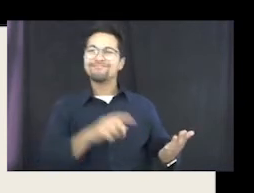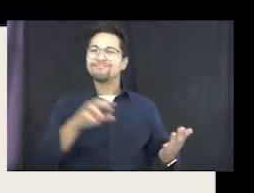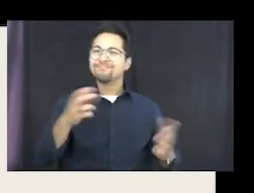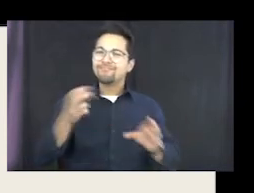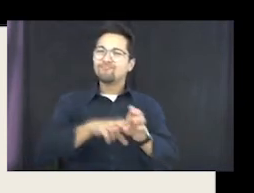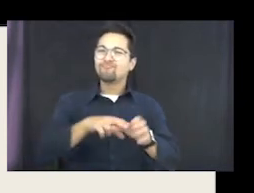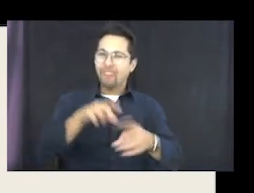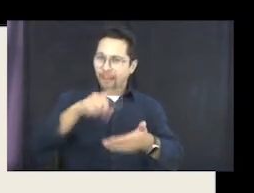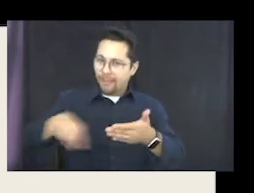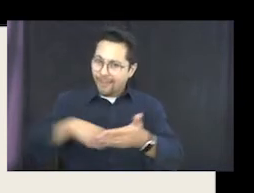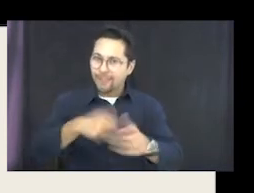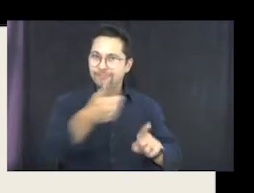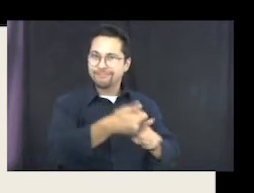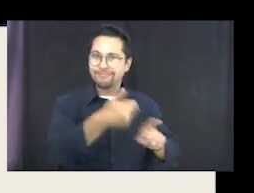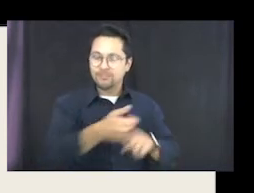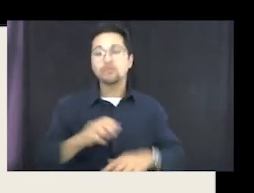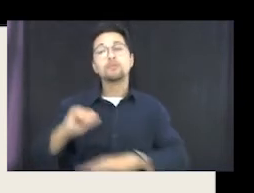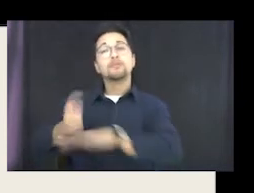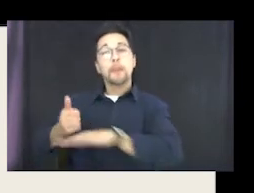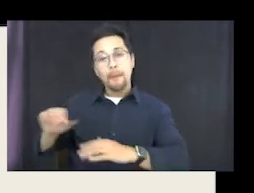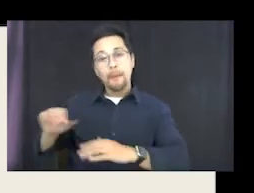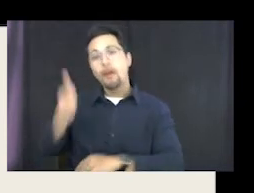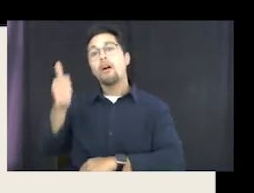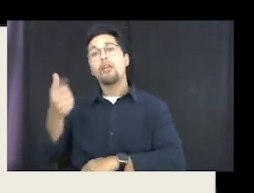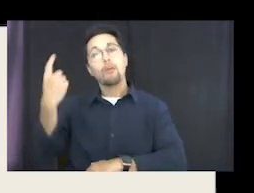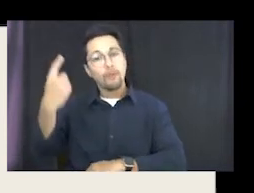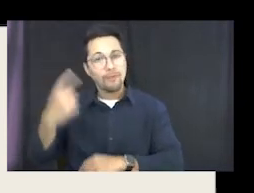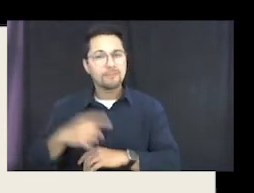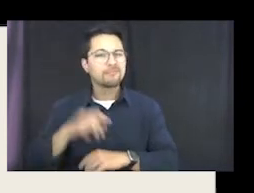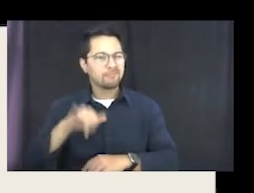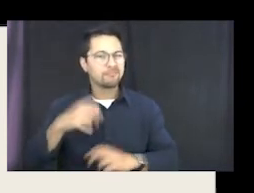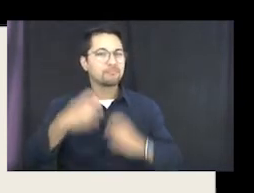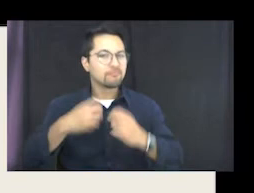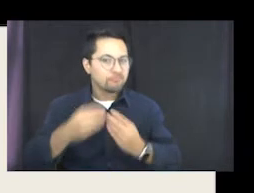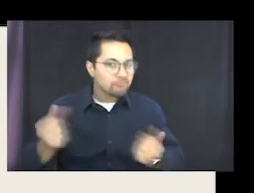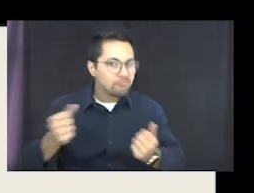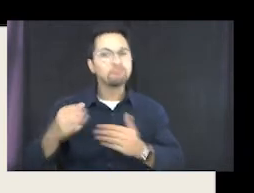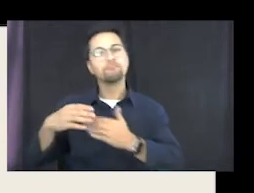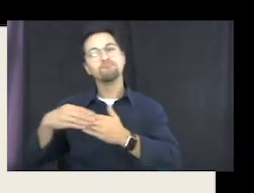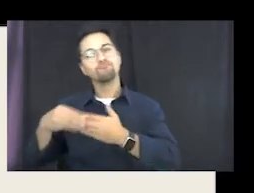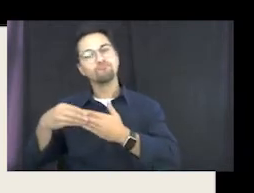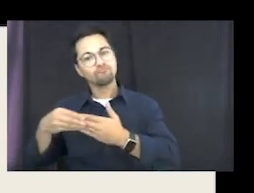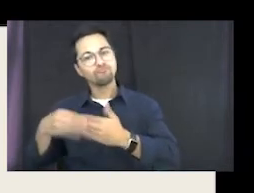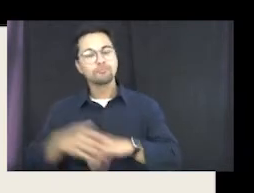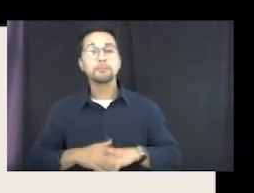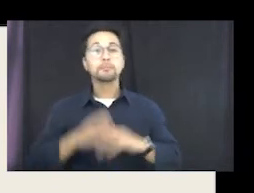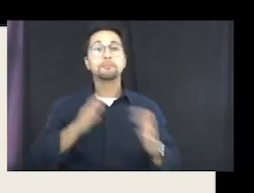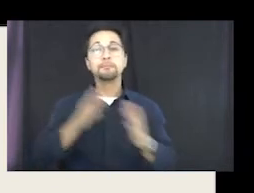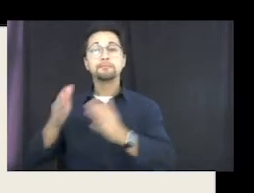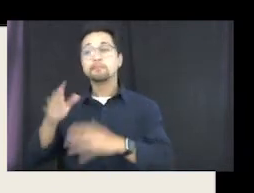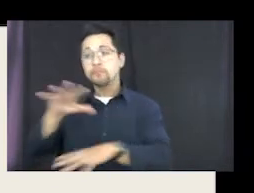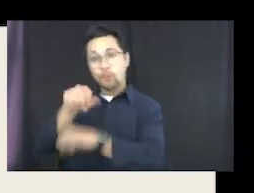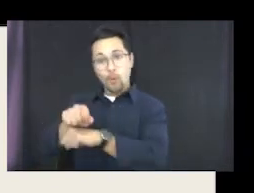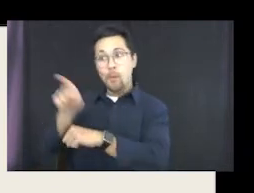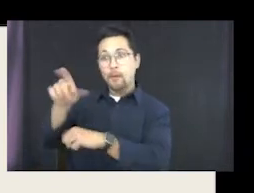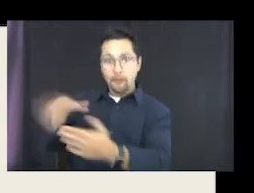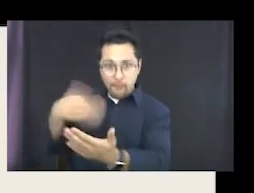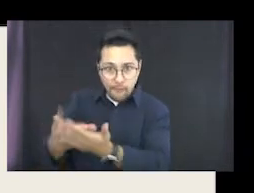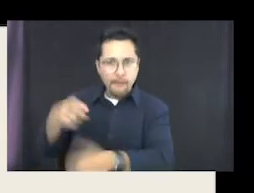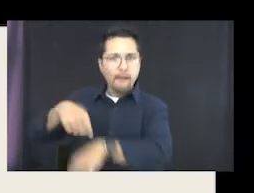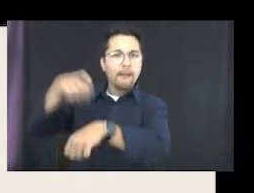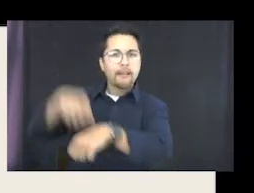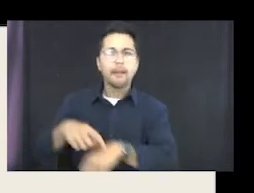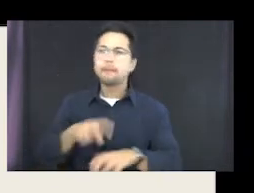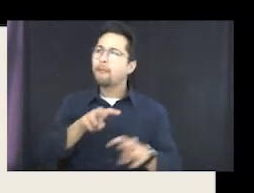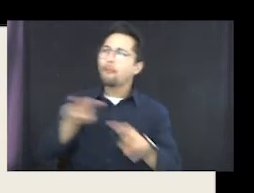So you set up another ride. That's your problem solving and flexibility. You arrive to your appointment on time and scope the